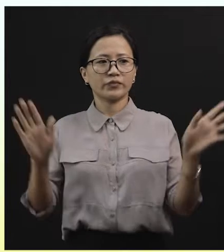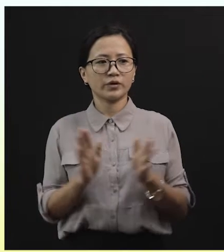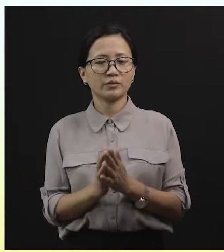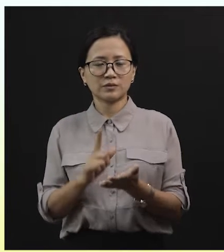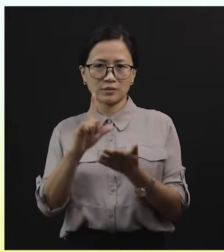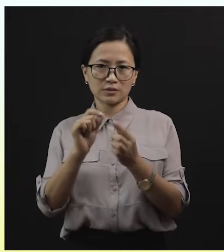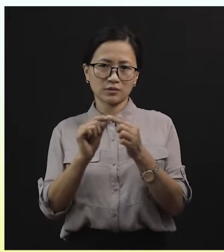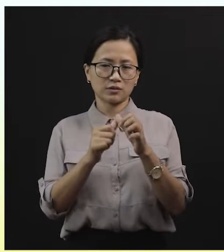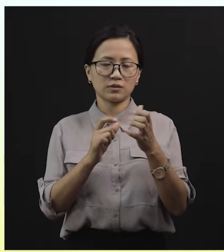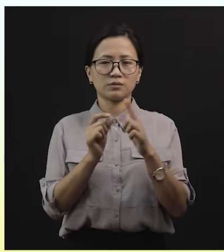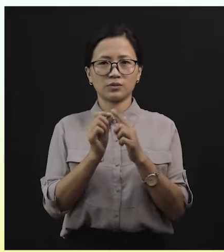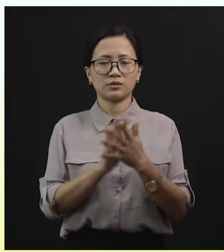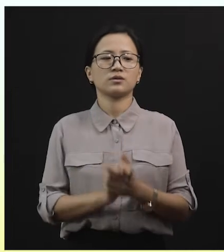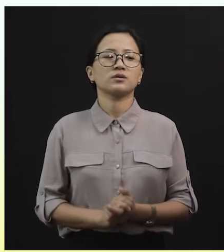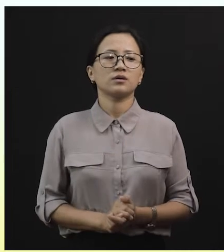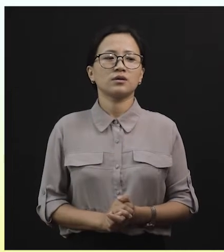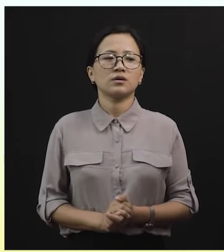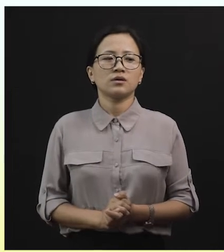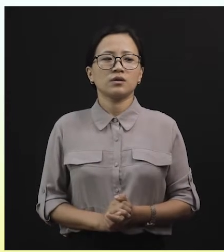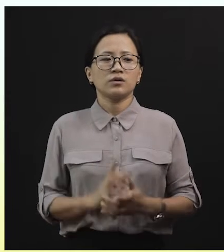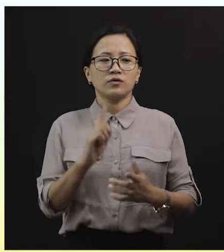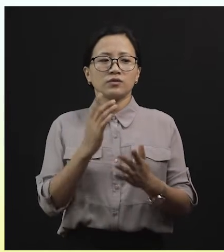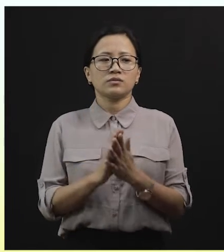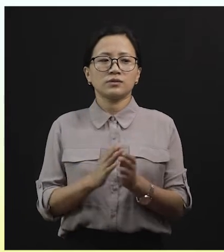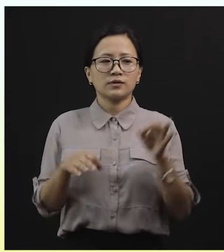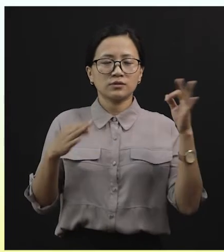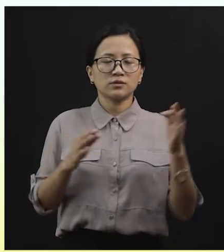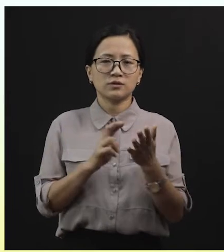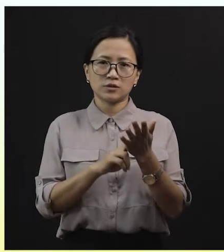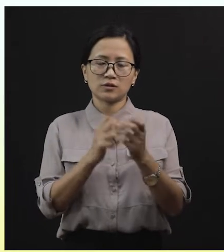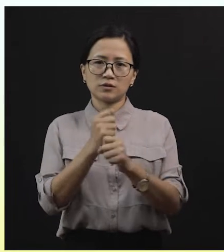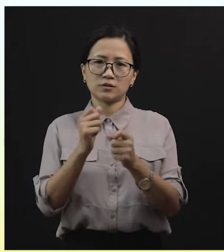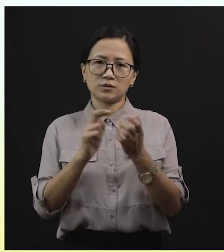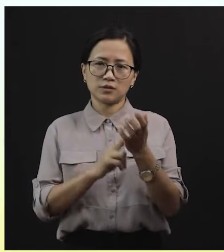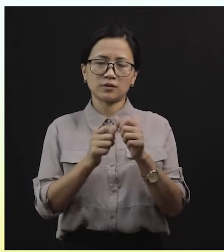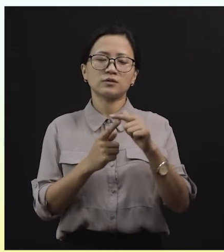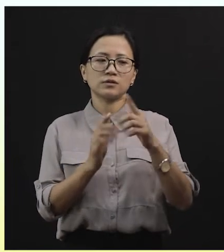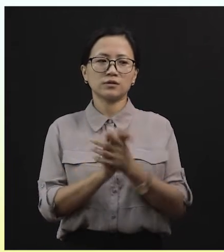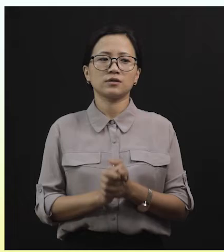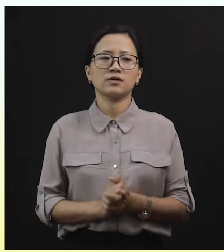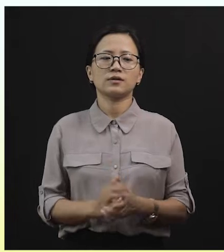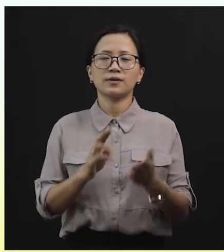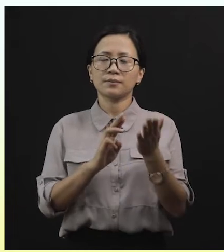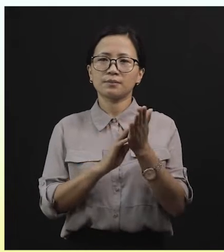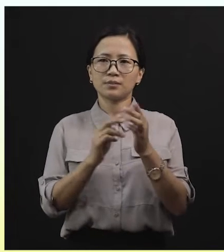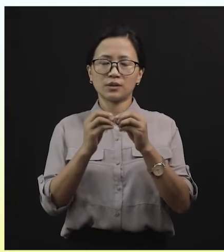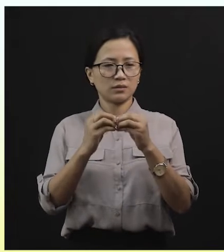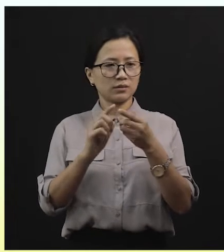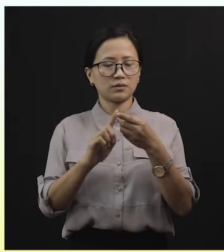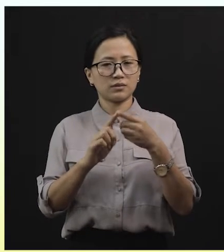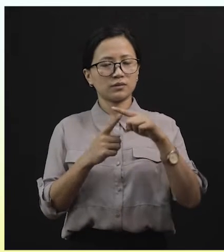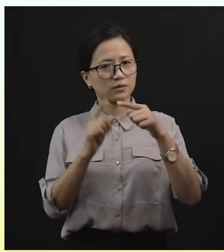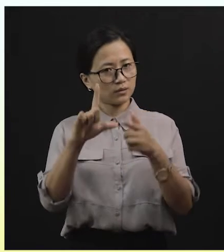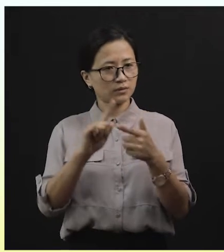creep. Okay, firstly, this poem was written by Christiana Rossetti.